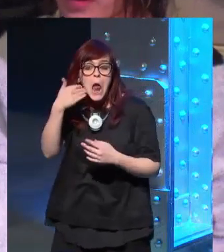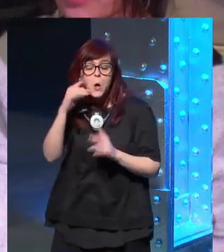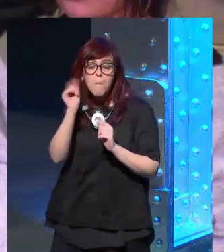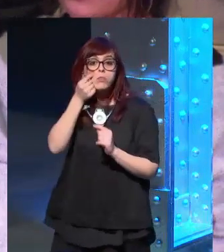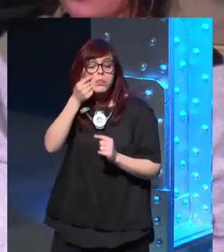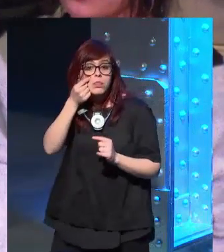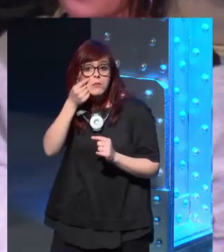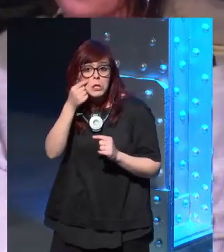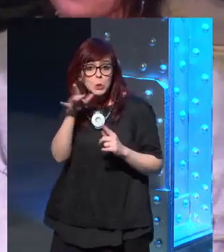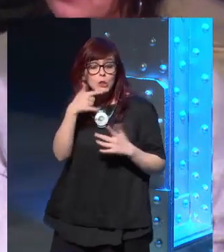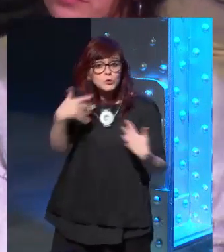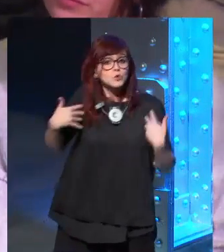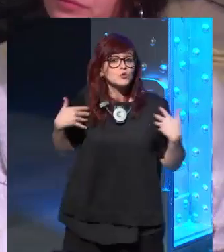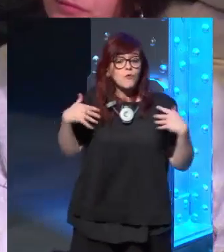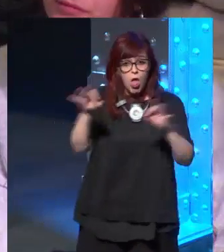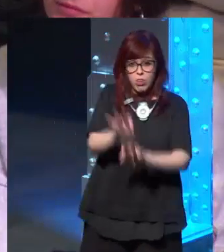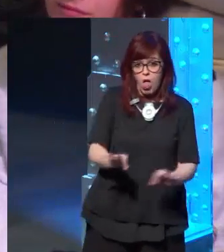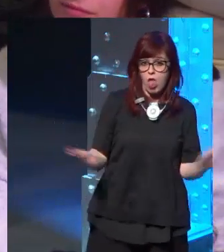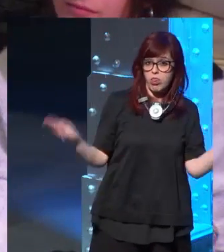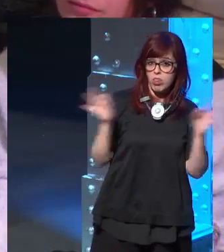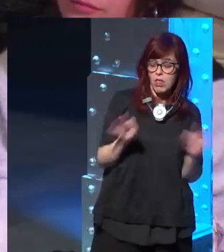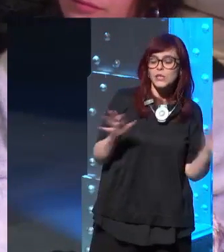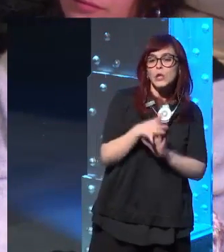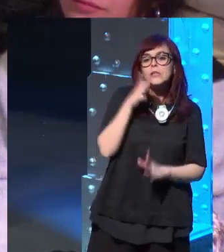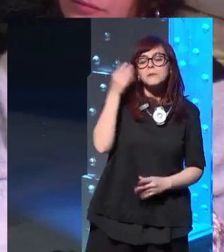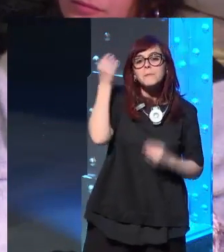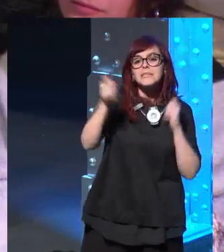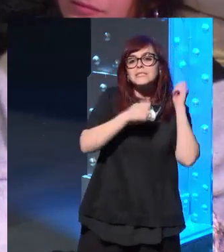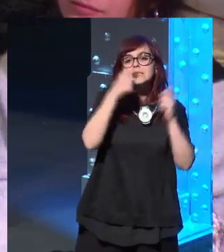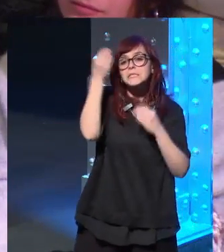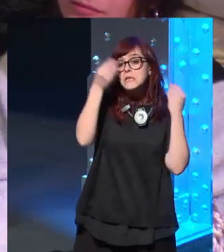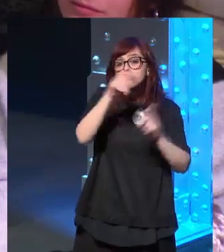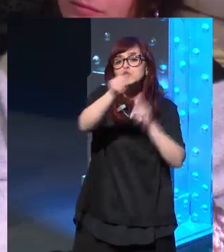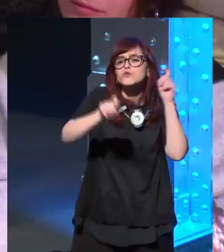bad. So what do you think about ignorance and happiness?